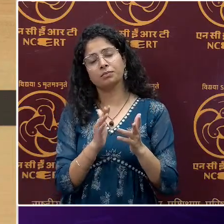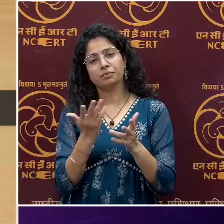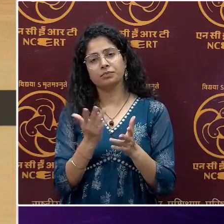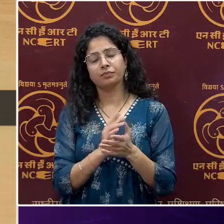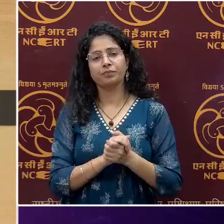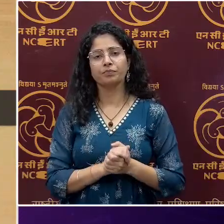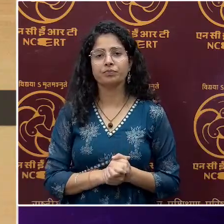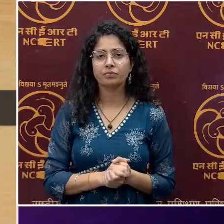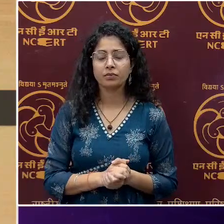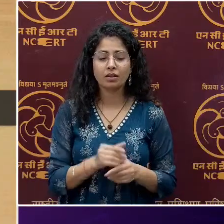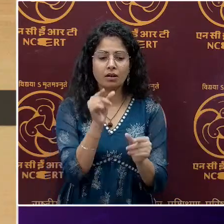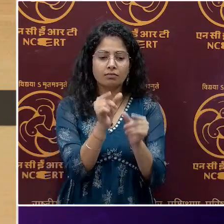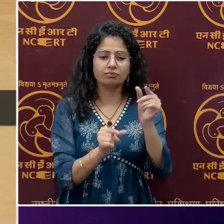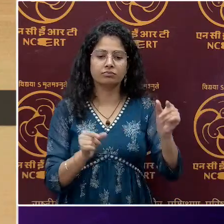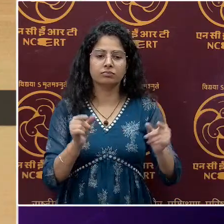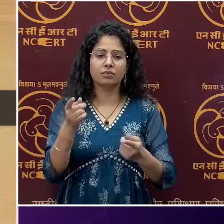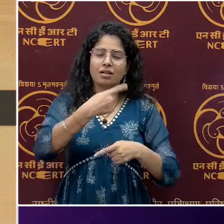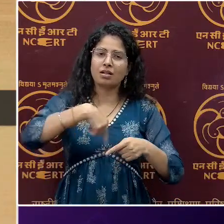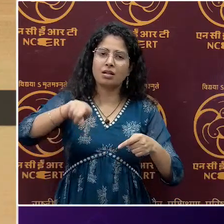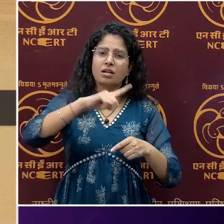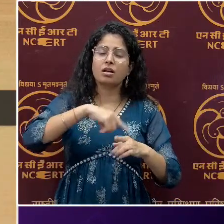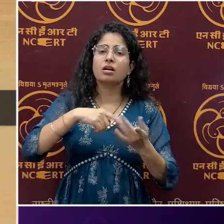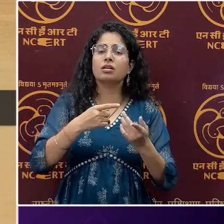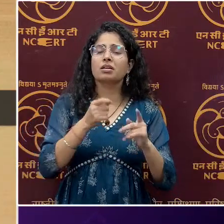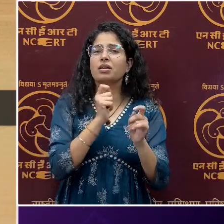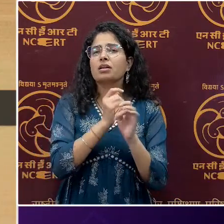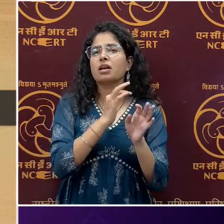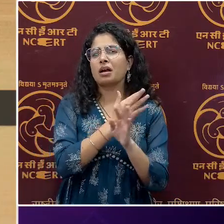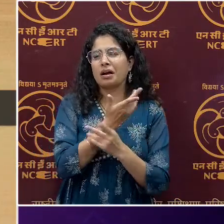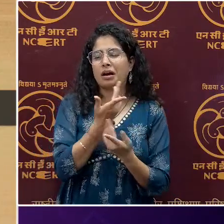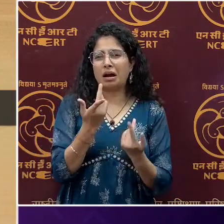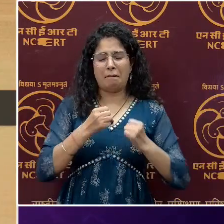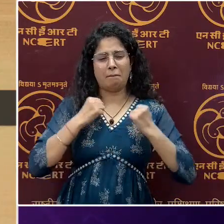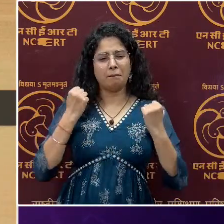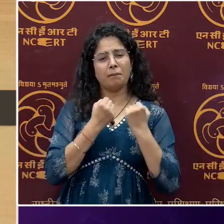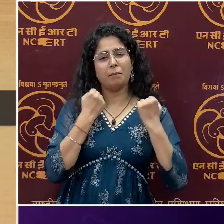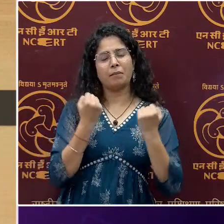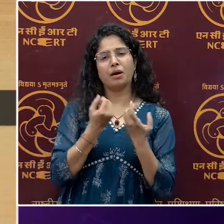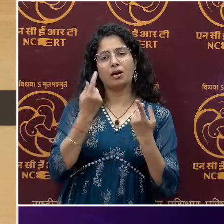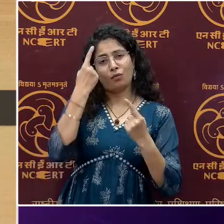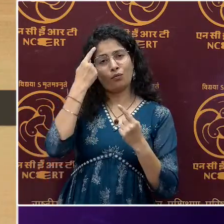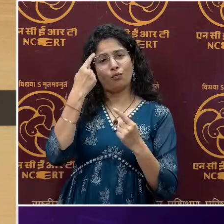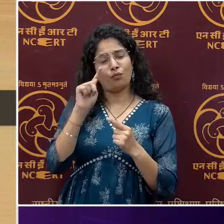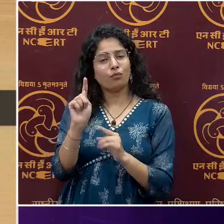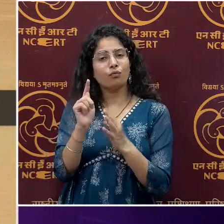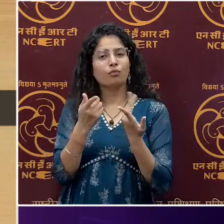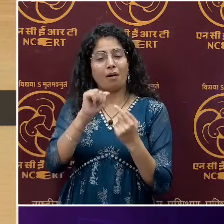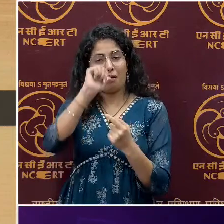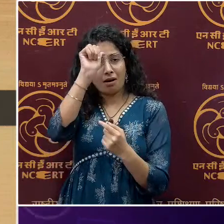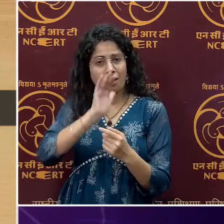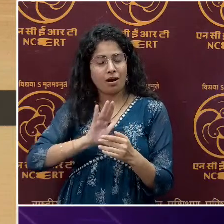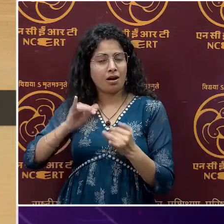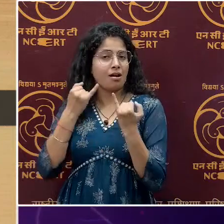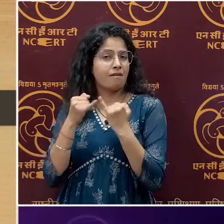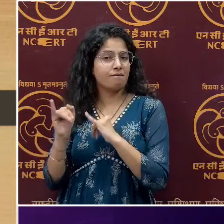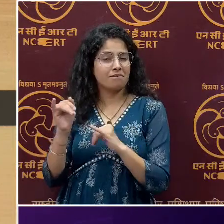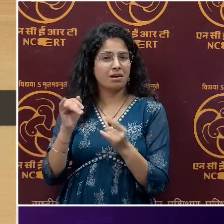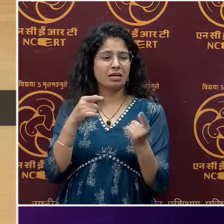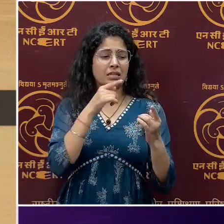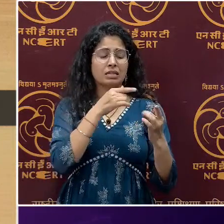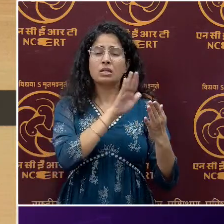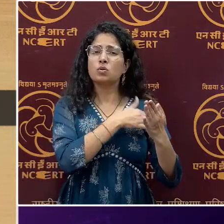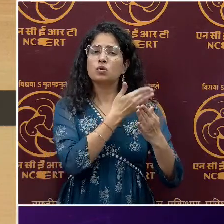we have these people working for independence, we have people who are singing for independence, and you know what this song remind me of,